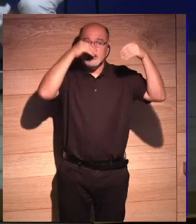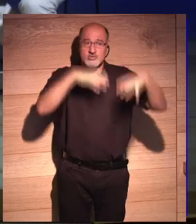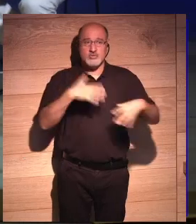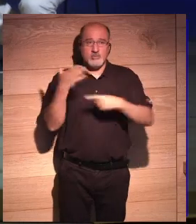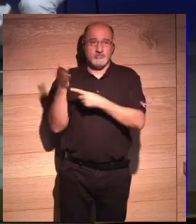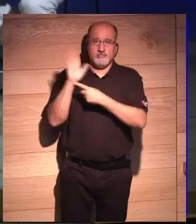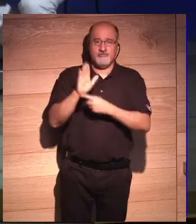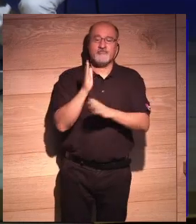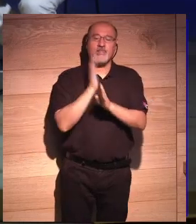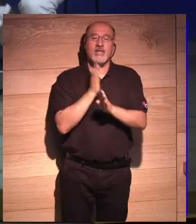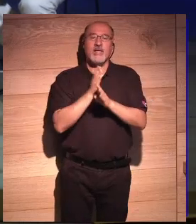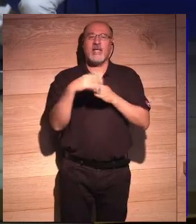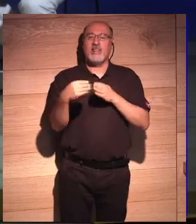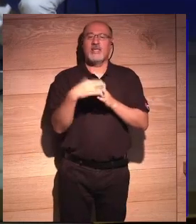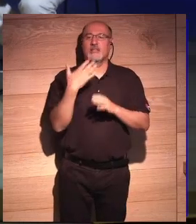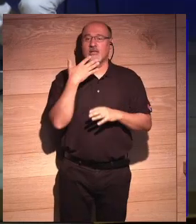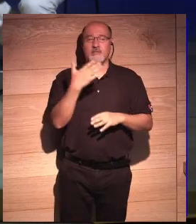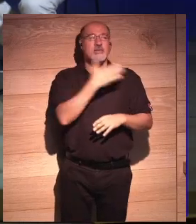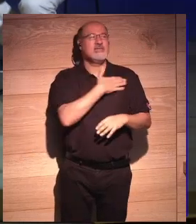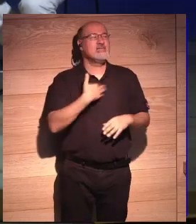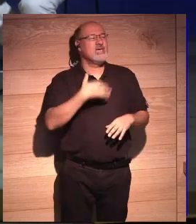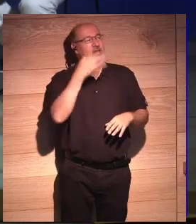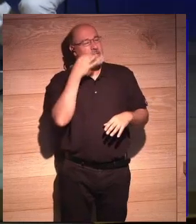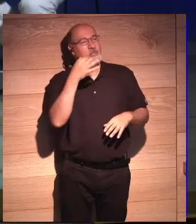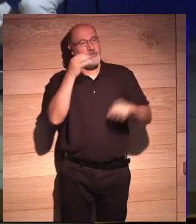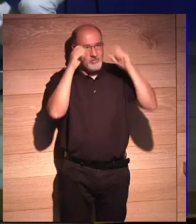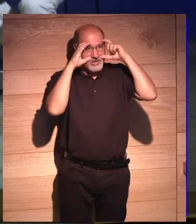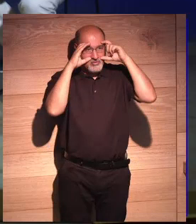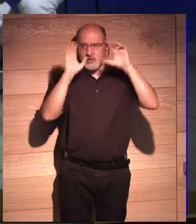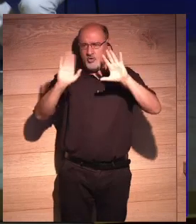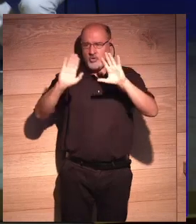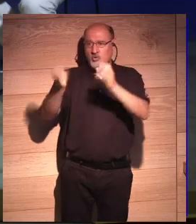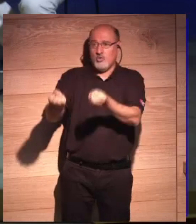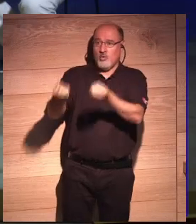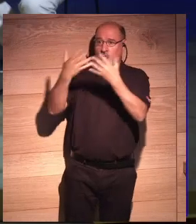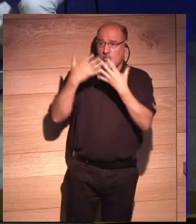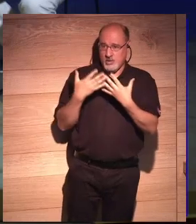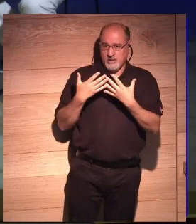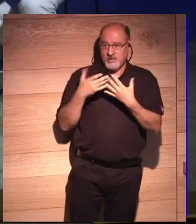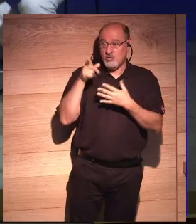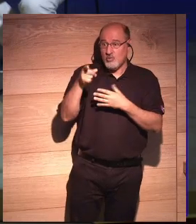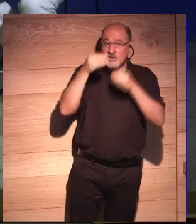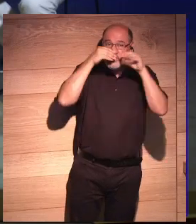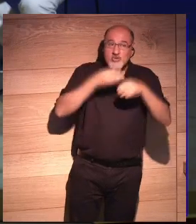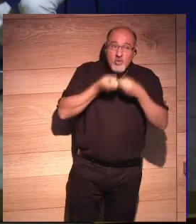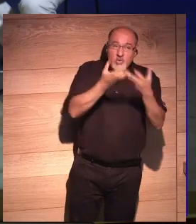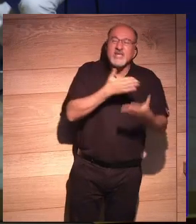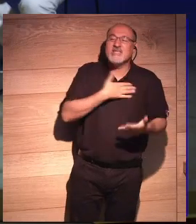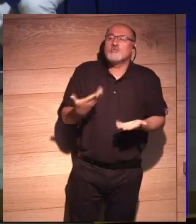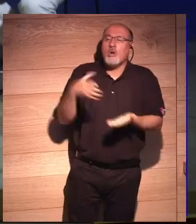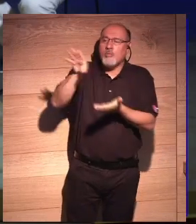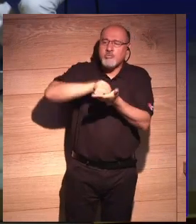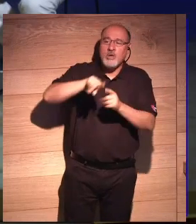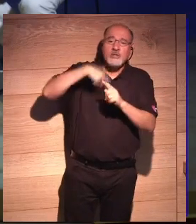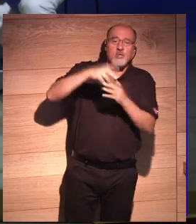airplanes. When I visit a customer, they ask for virtual reality, and I always say, no, you want to tell a story, and you tell me what the story you want to tell,